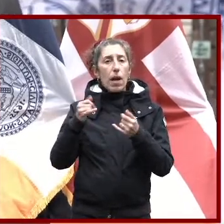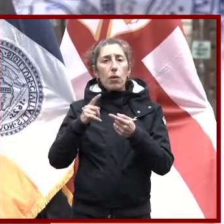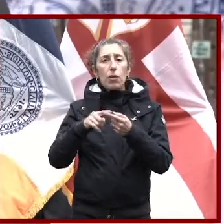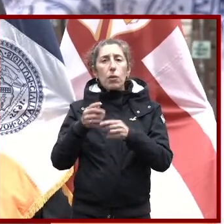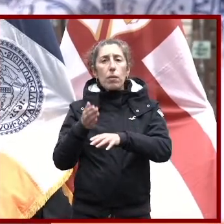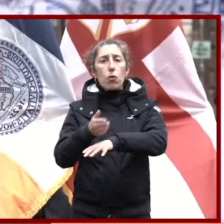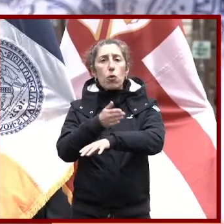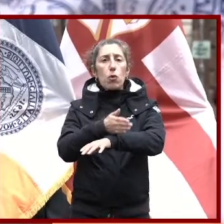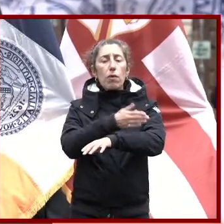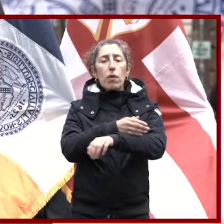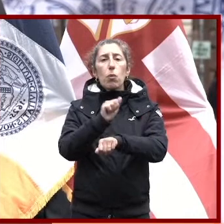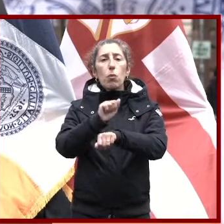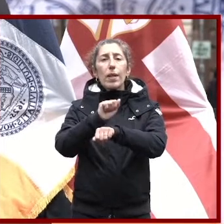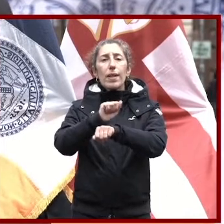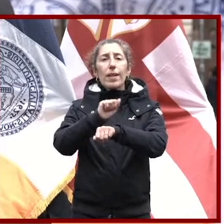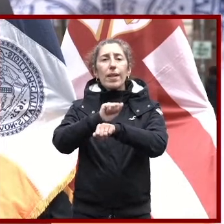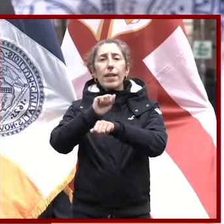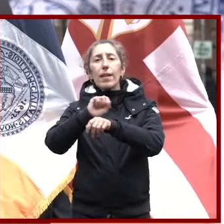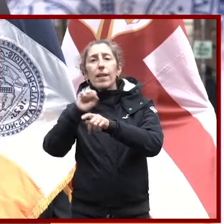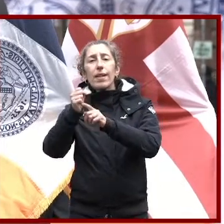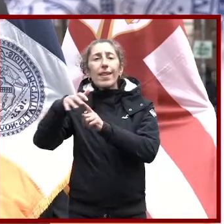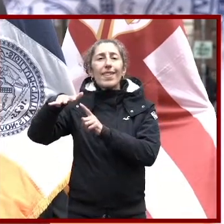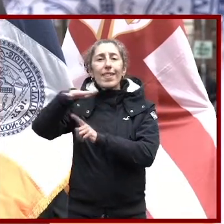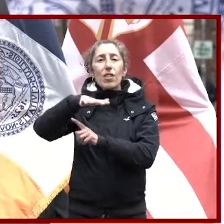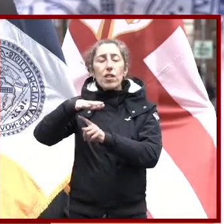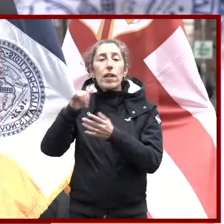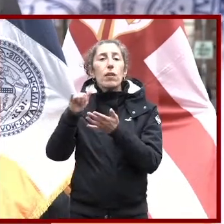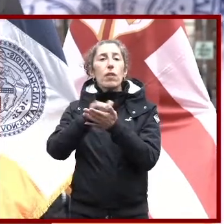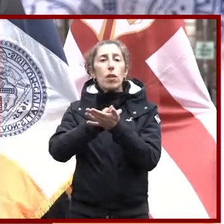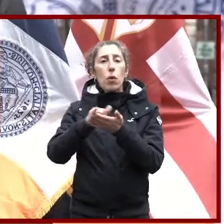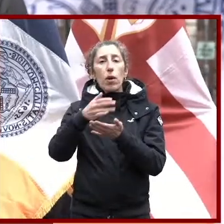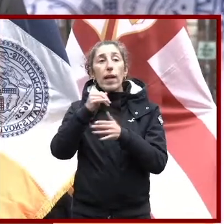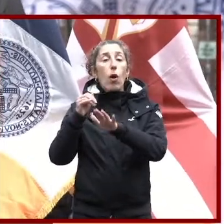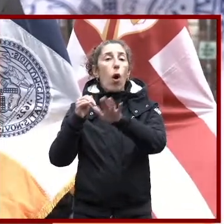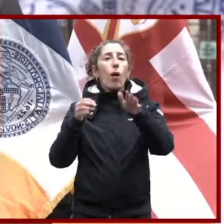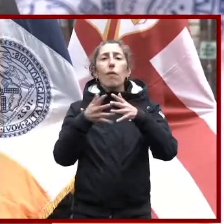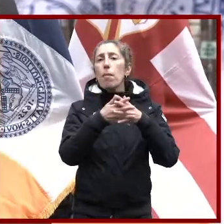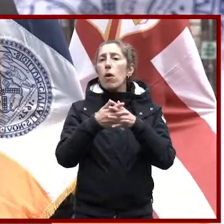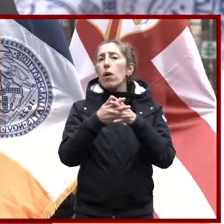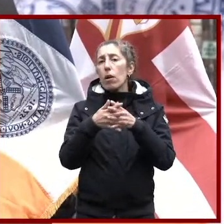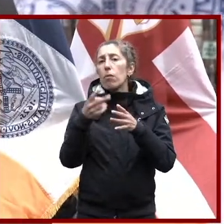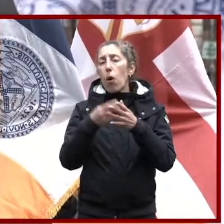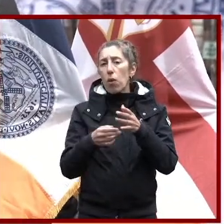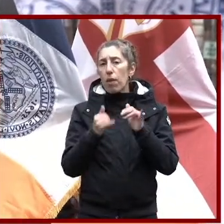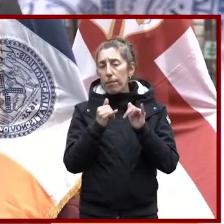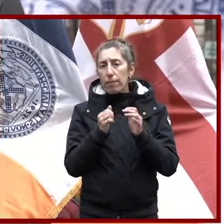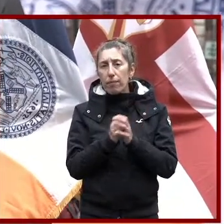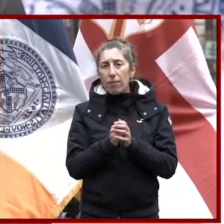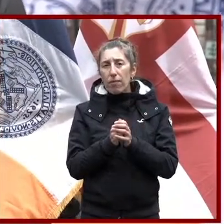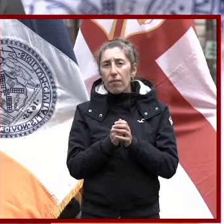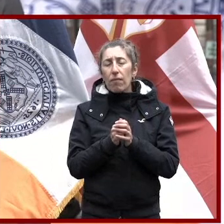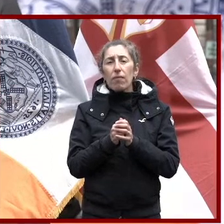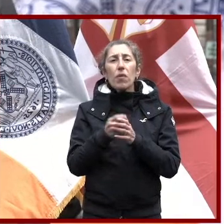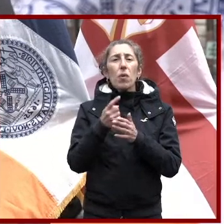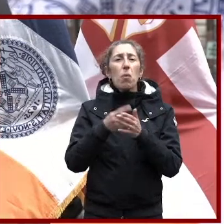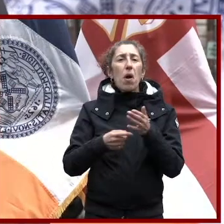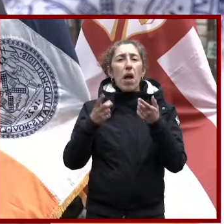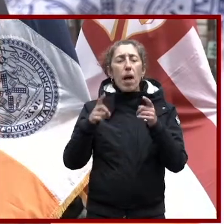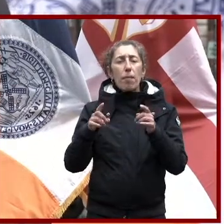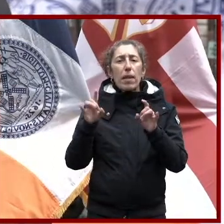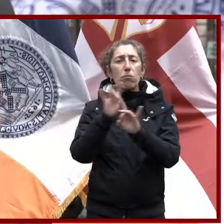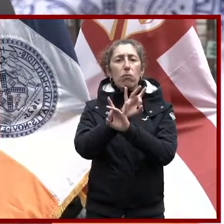and throughout the country. The terrible working conditions that led to this preventable tragedy